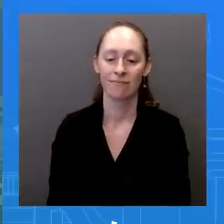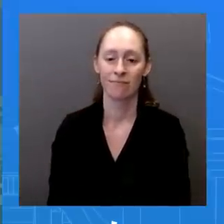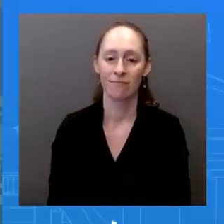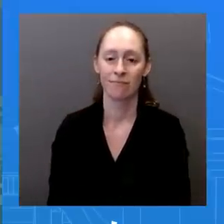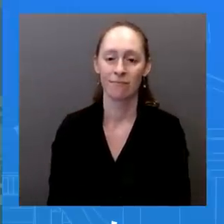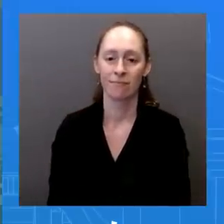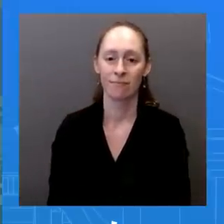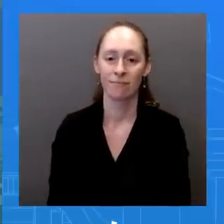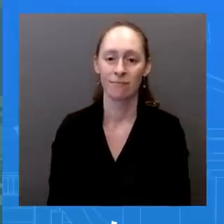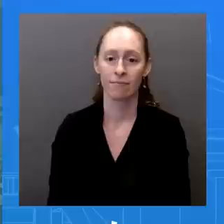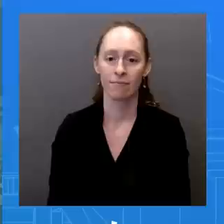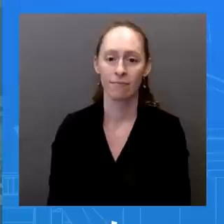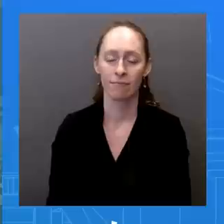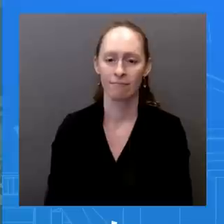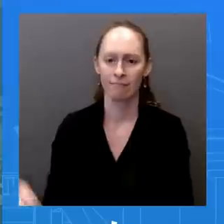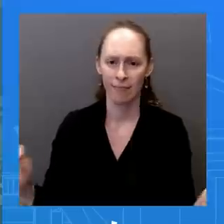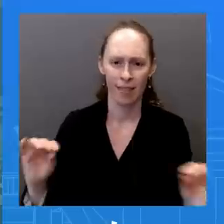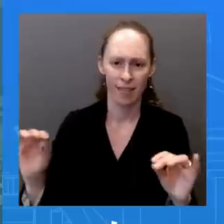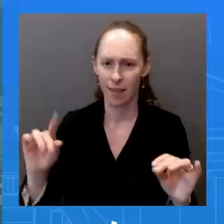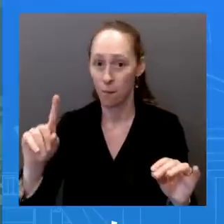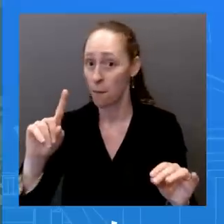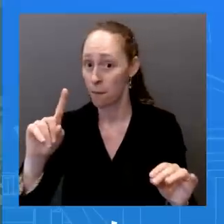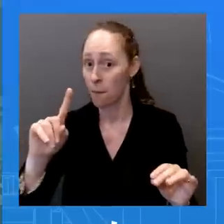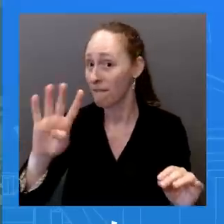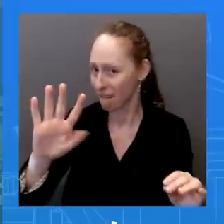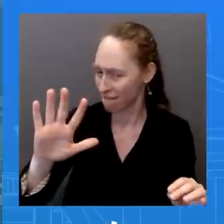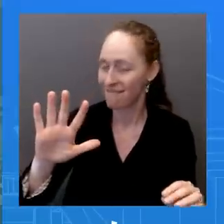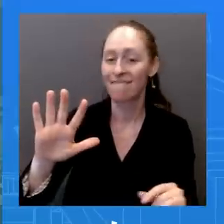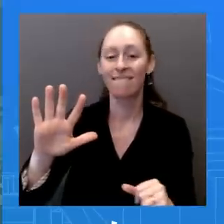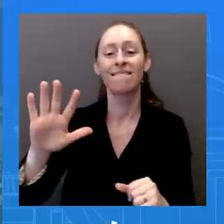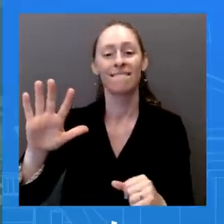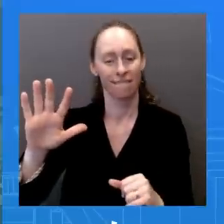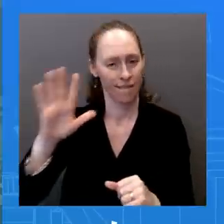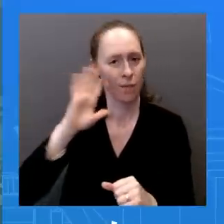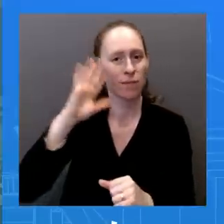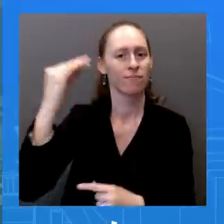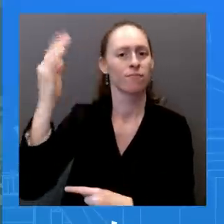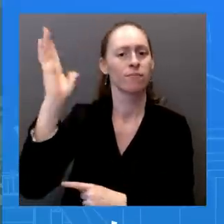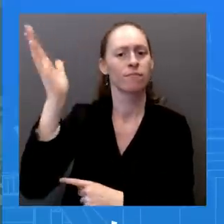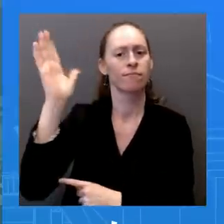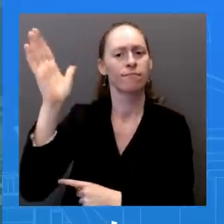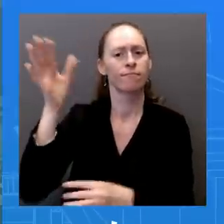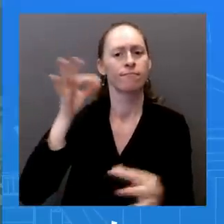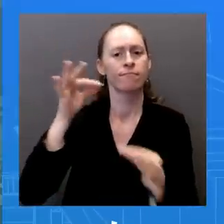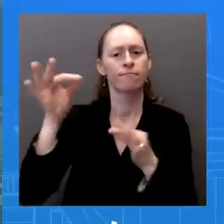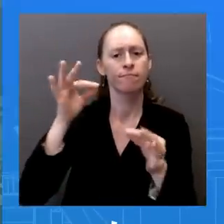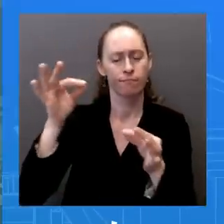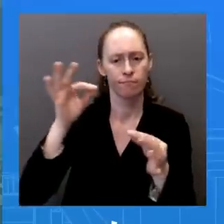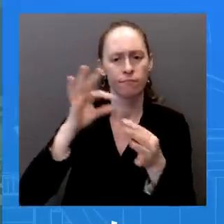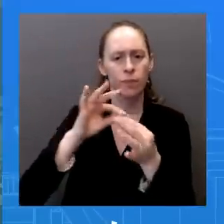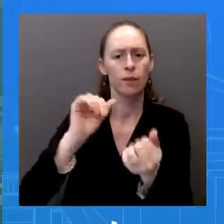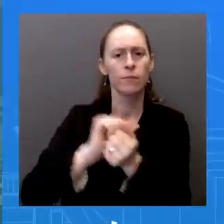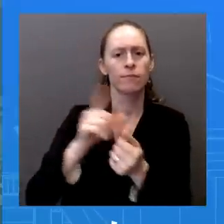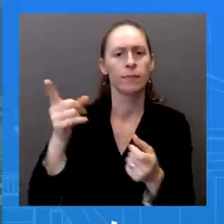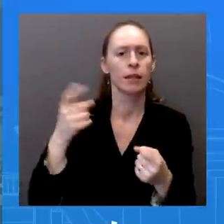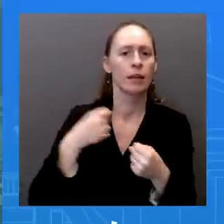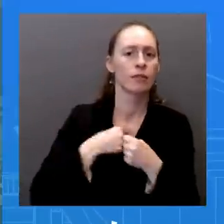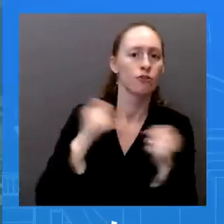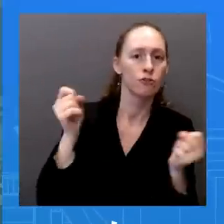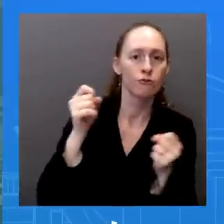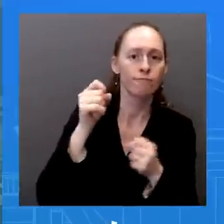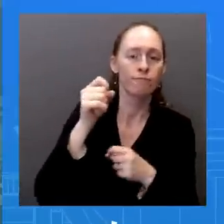Disclosure Act, which Congress will be voting on this week. The Disclosure Act would create new disclosure requirements